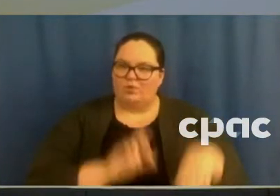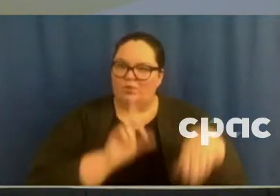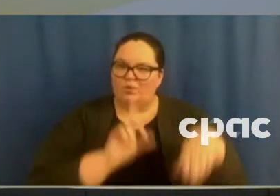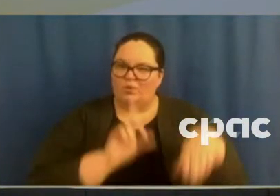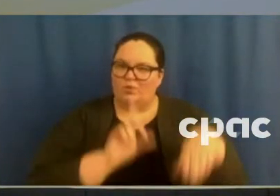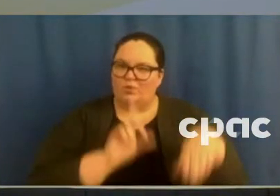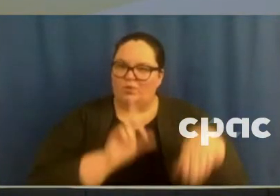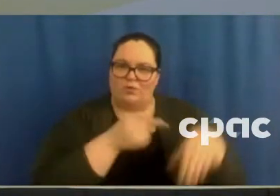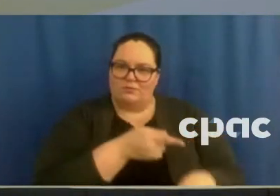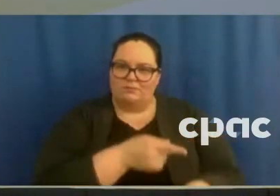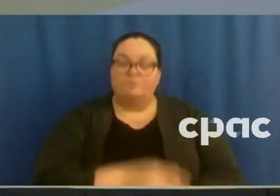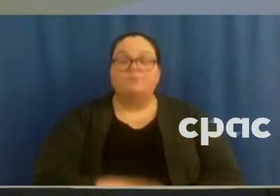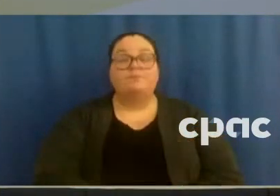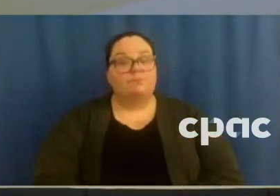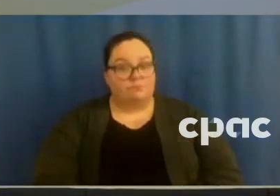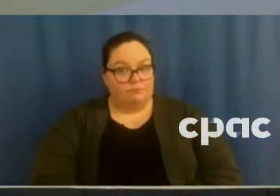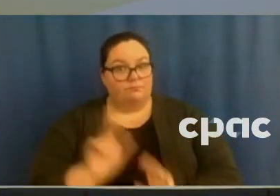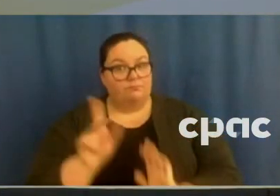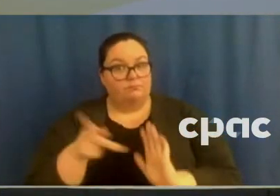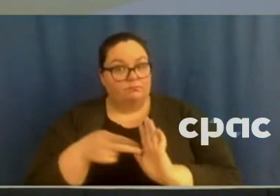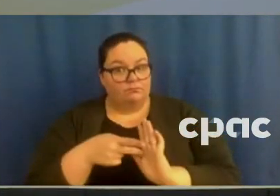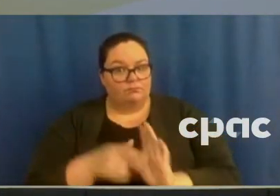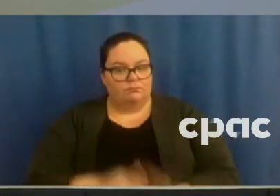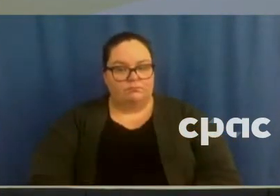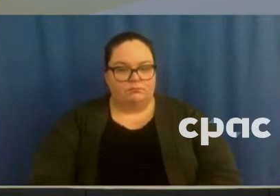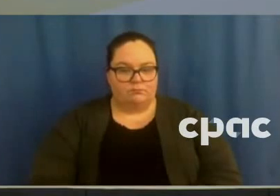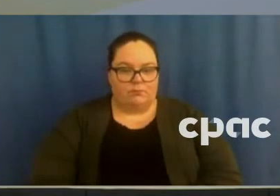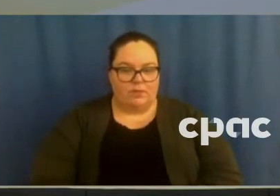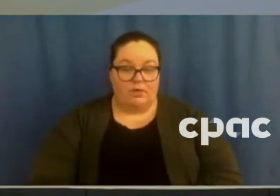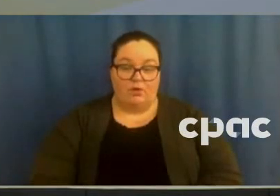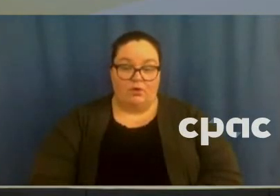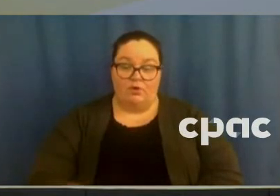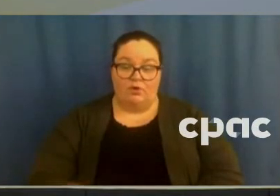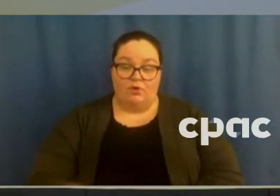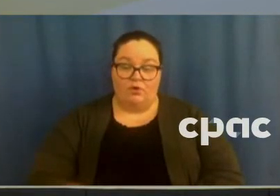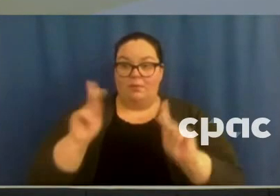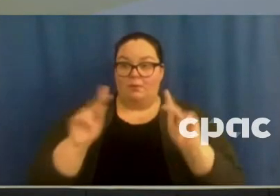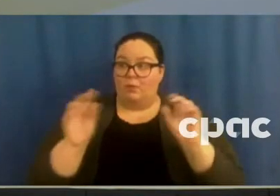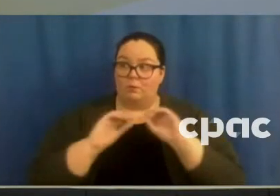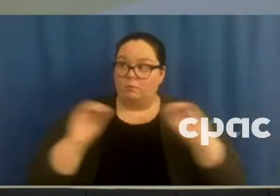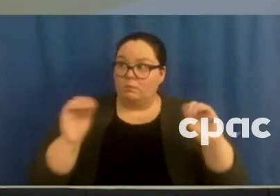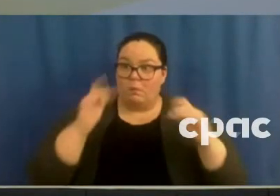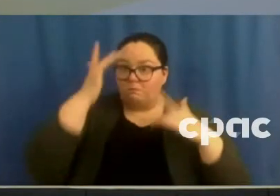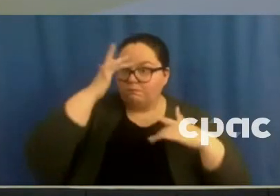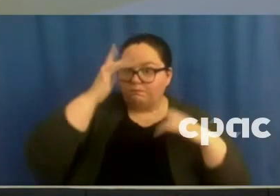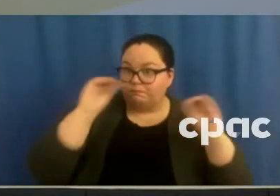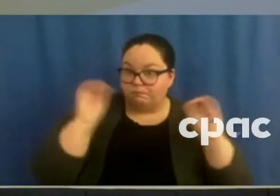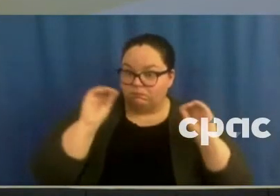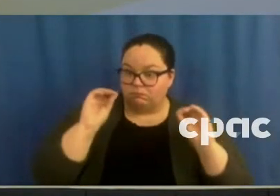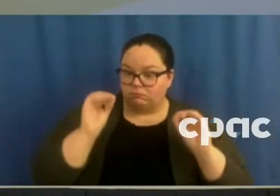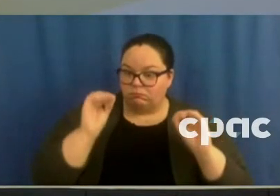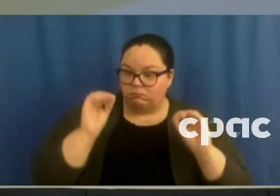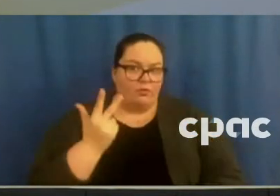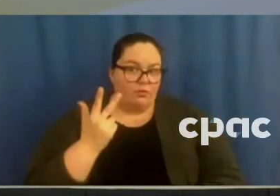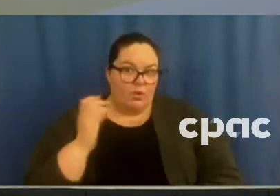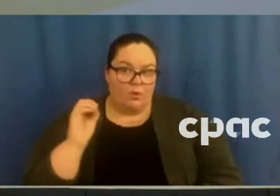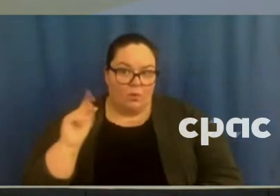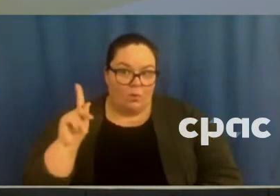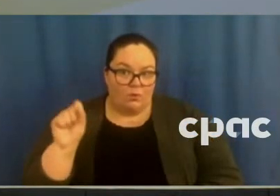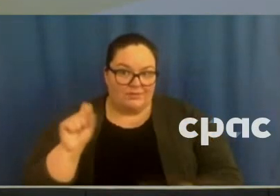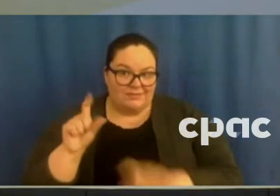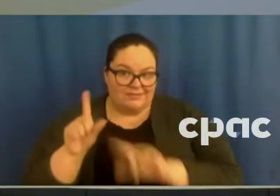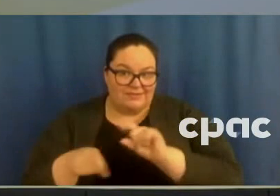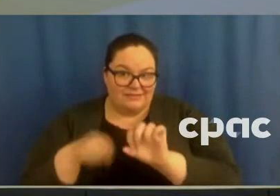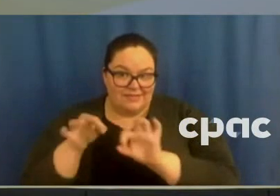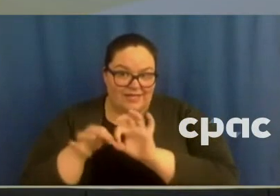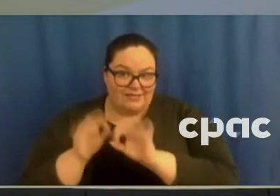Okay, and the asymptomatic testing is happening at Three Oaks. Where exactly in the building is that happening, and